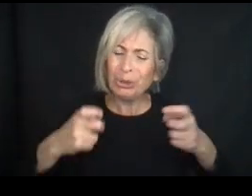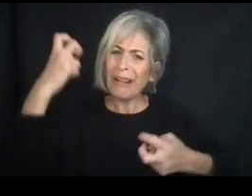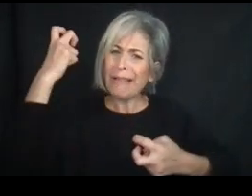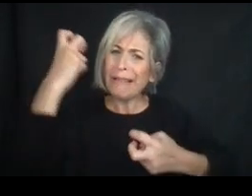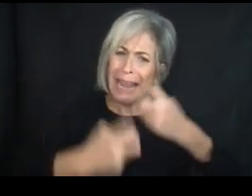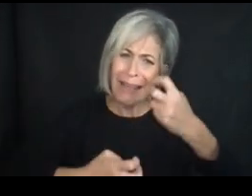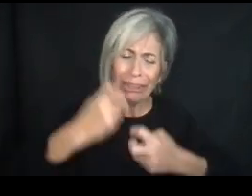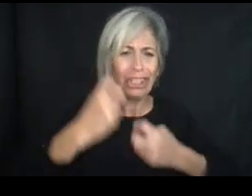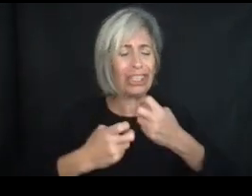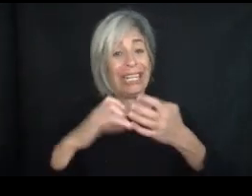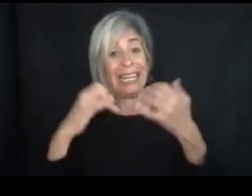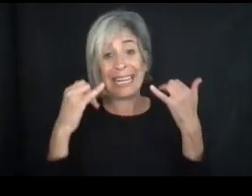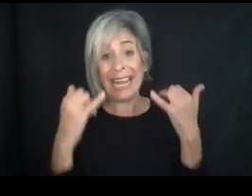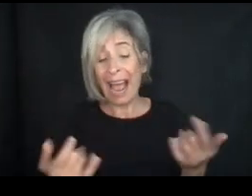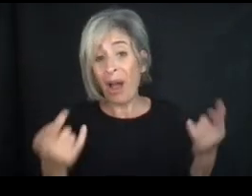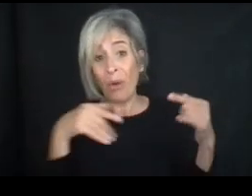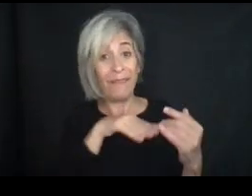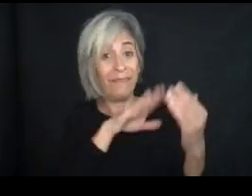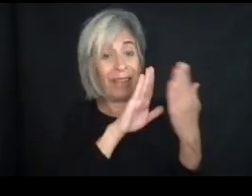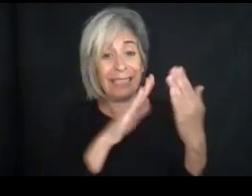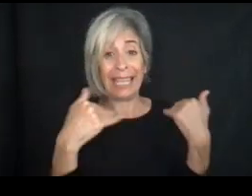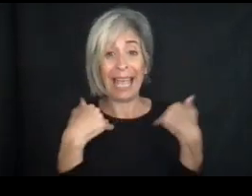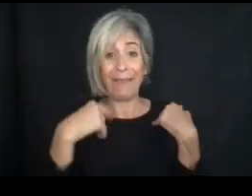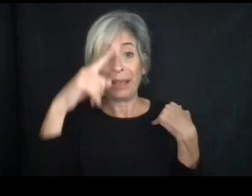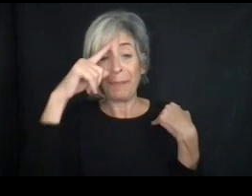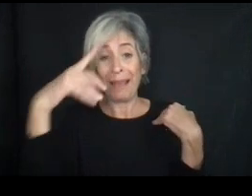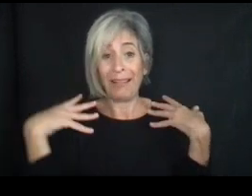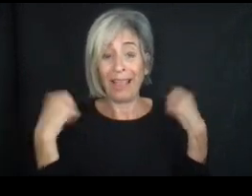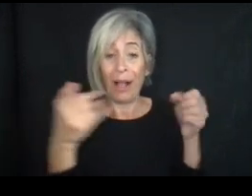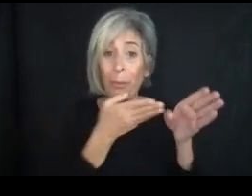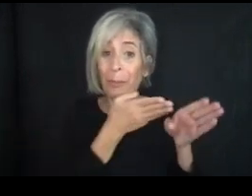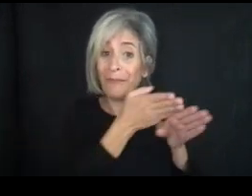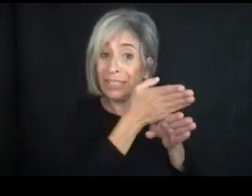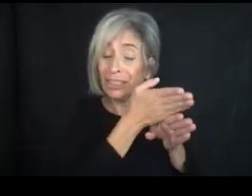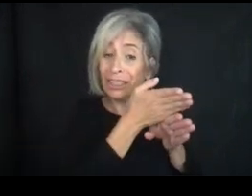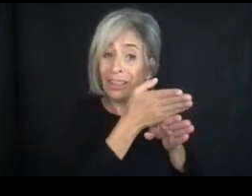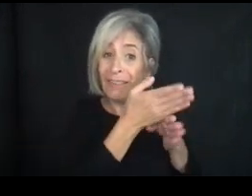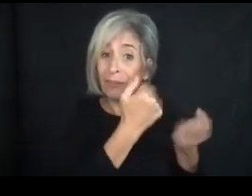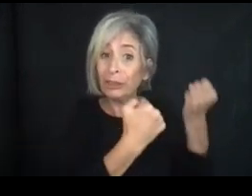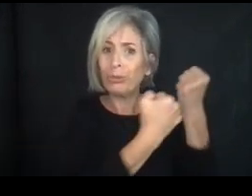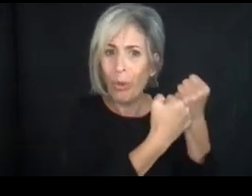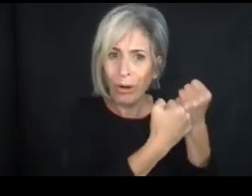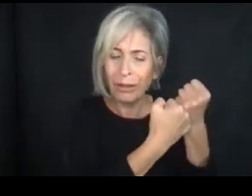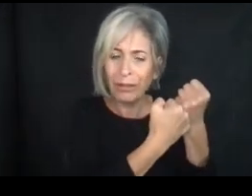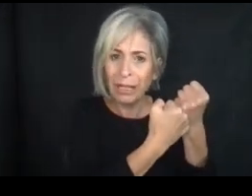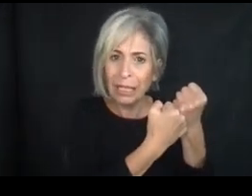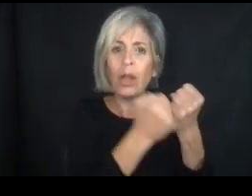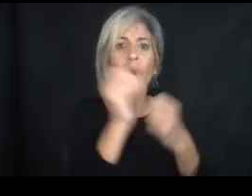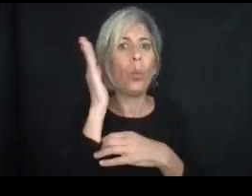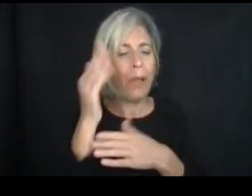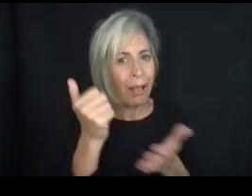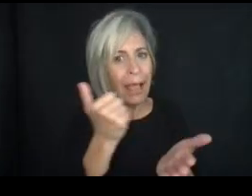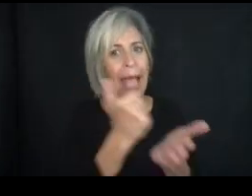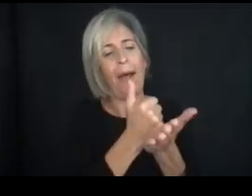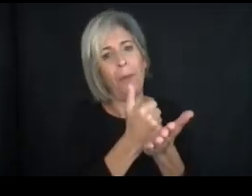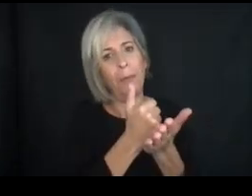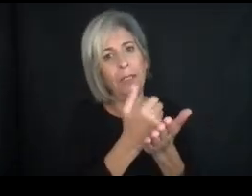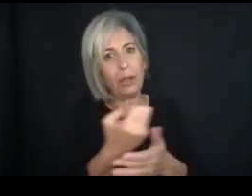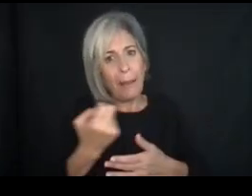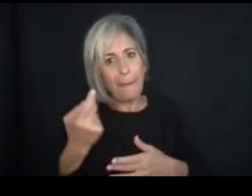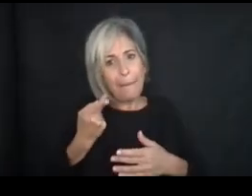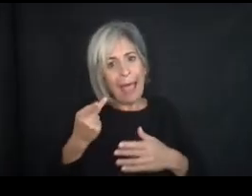that now having a mental health professional that they could turn to will help them get back to